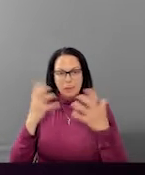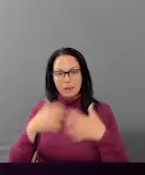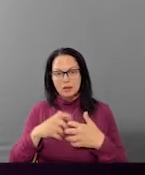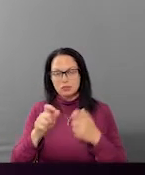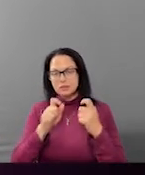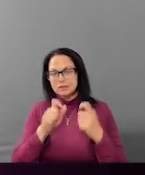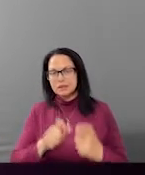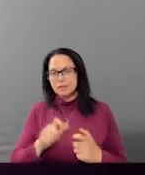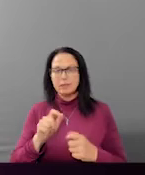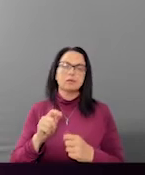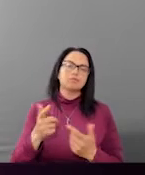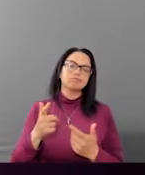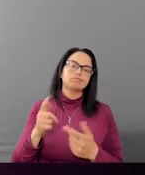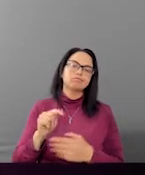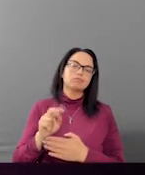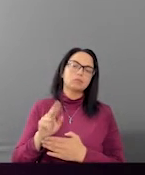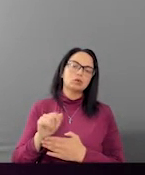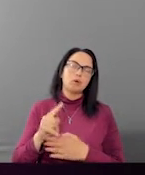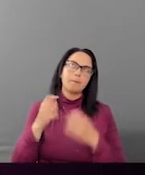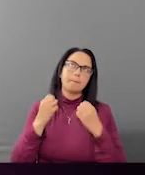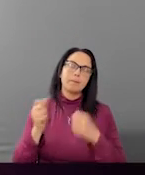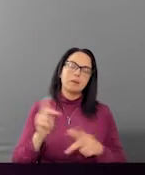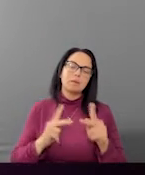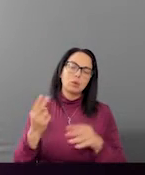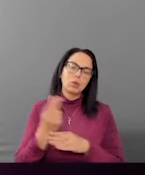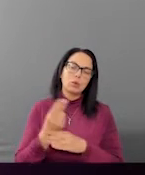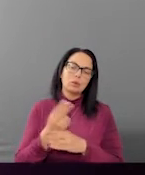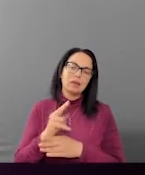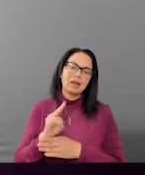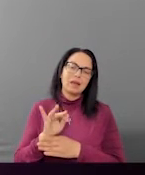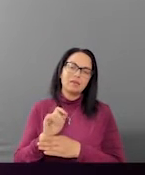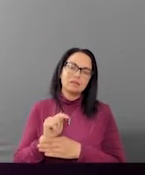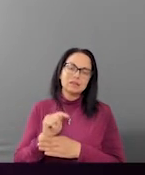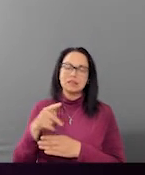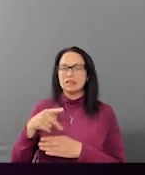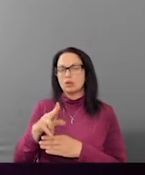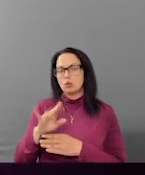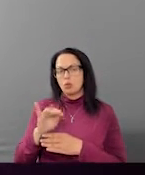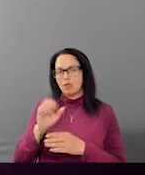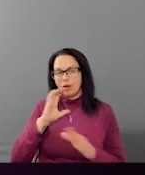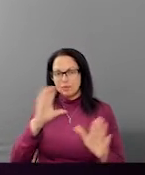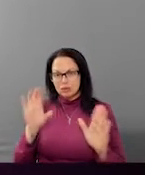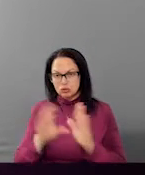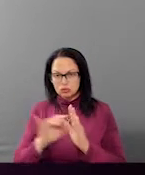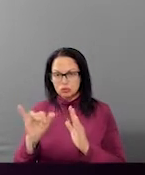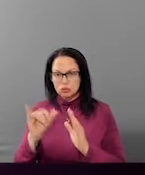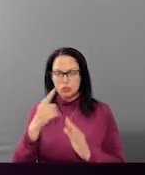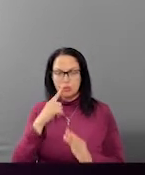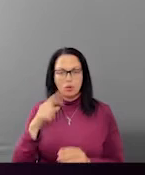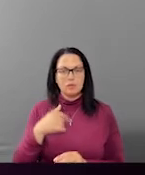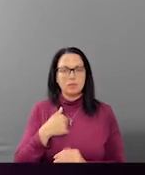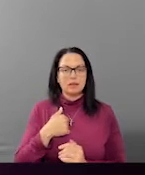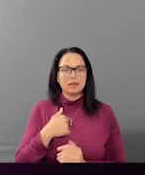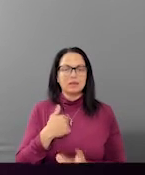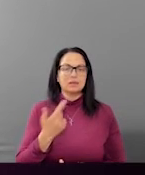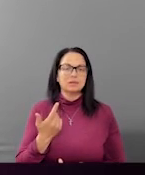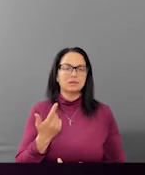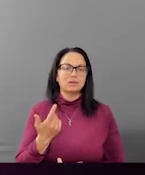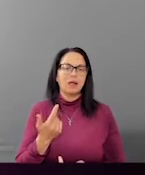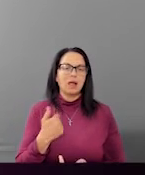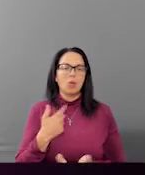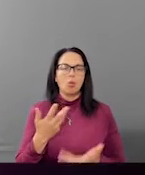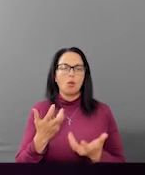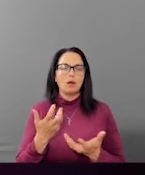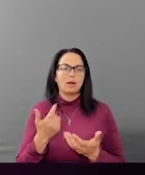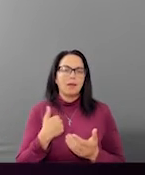traits, right? Like right now, kind of a lot of people are using NFTs as profile pictures. And let's say for me, like I want to have one that at least resembles me,